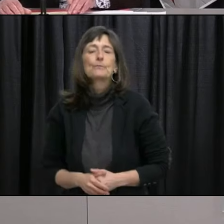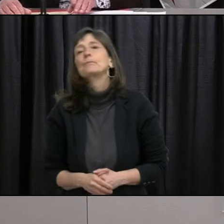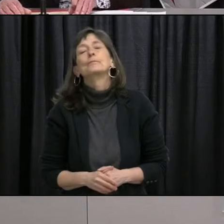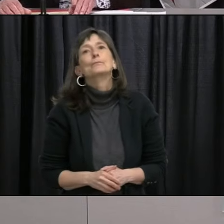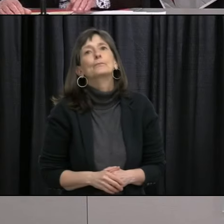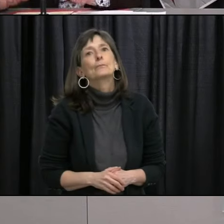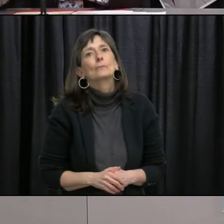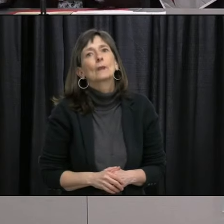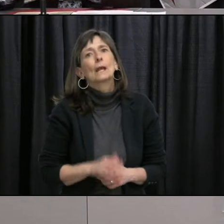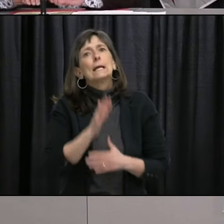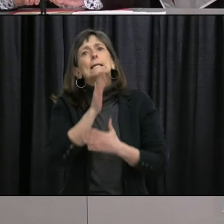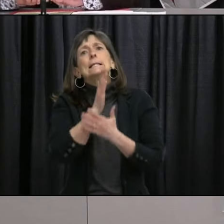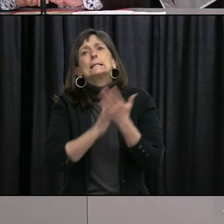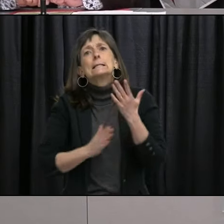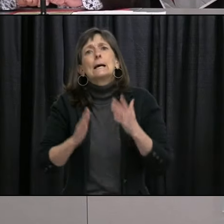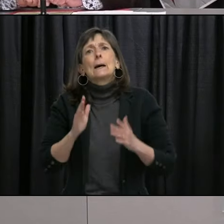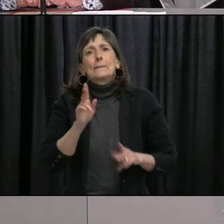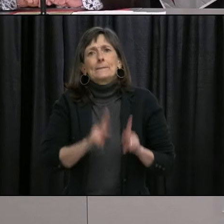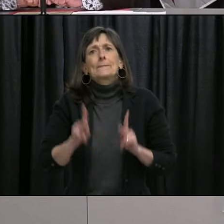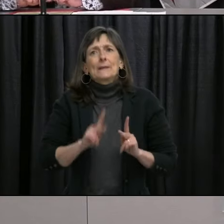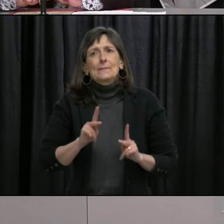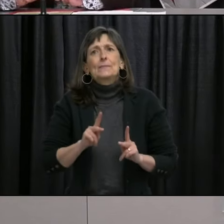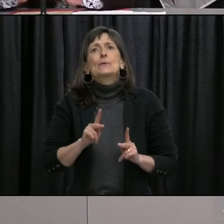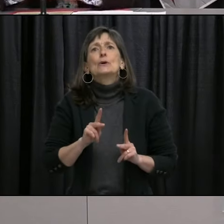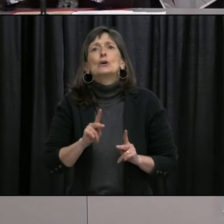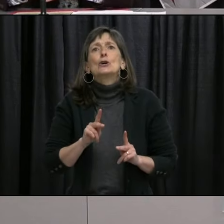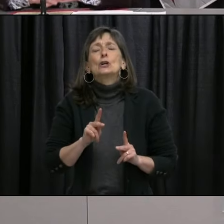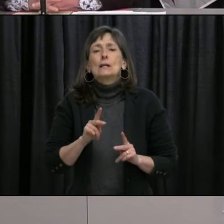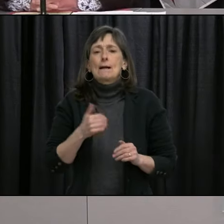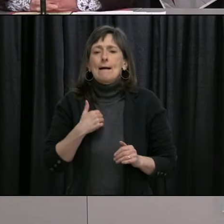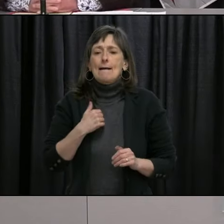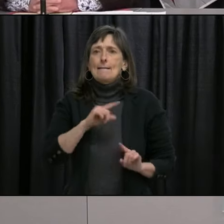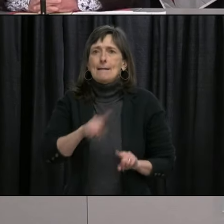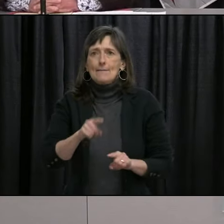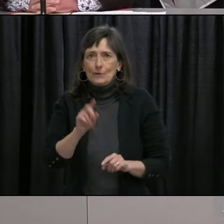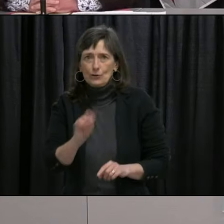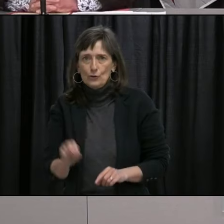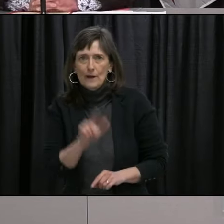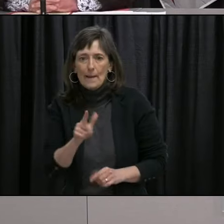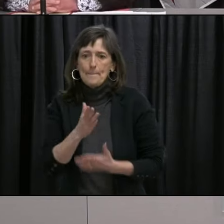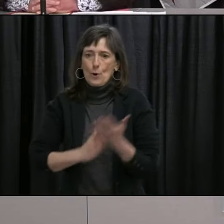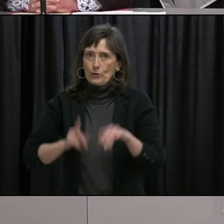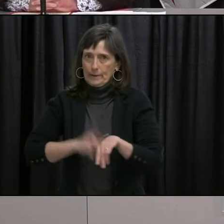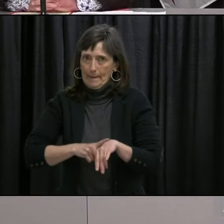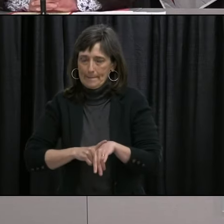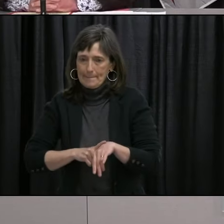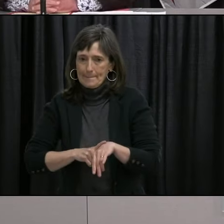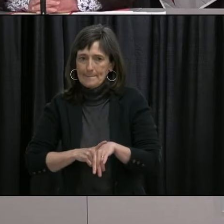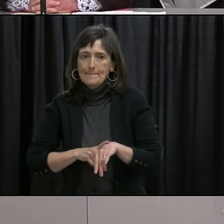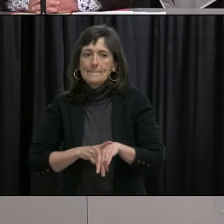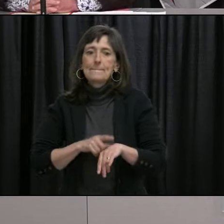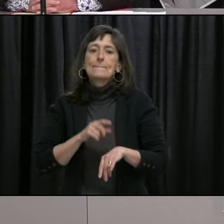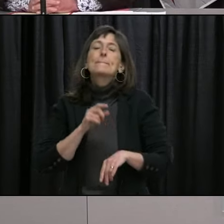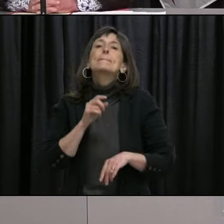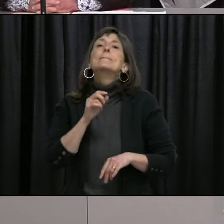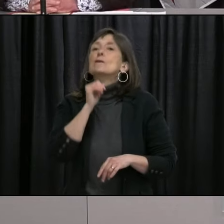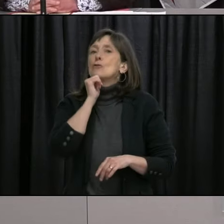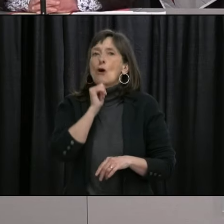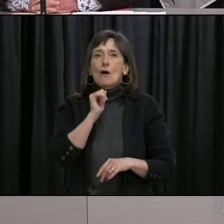residents. Many of these people are expatriates. They have a secondary home here. Why is it that they cannot follow quarantine rules and